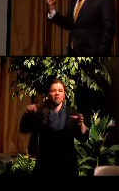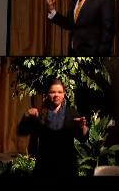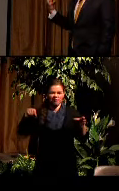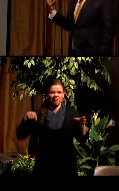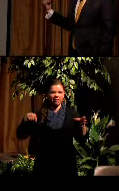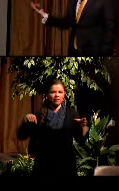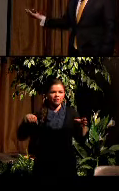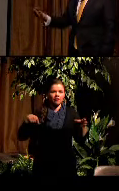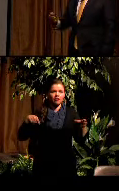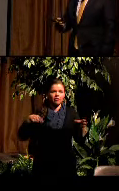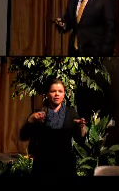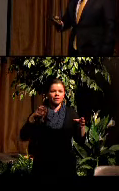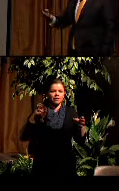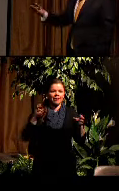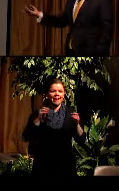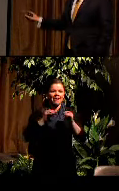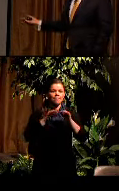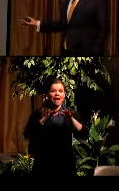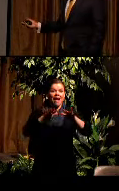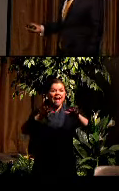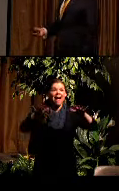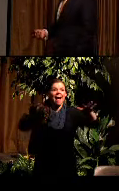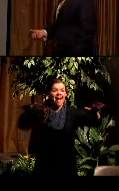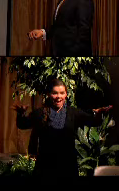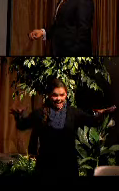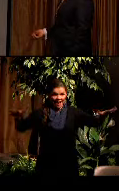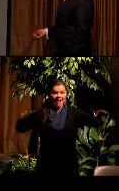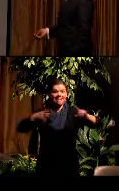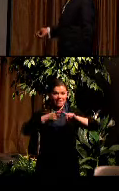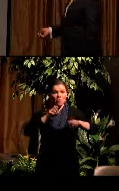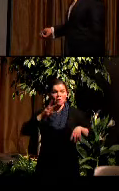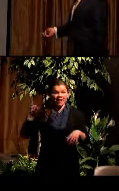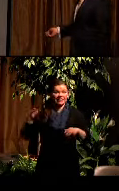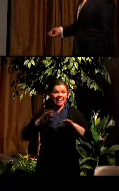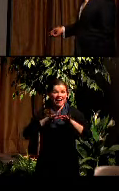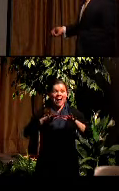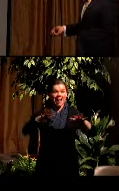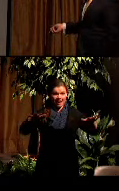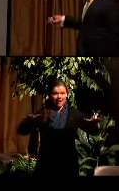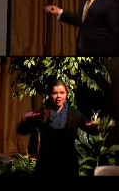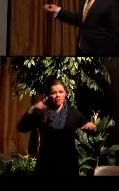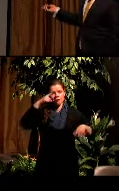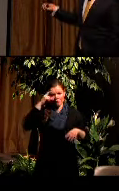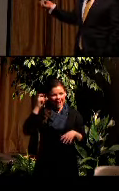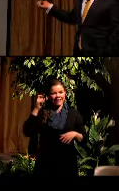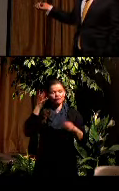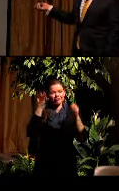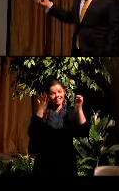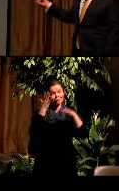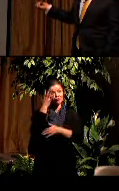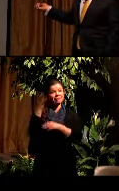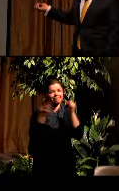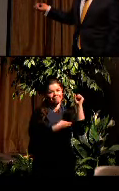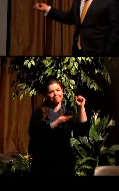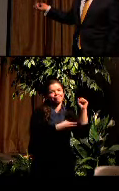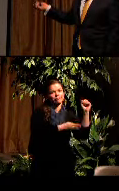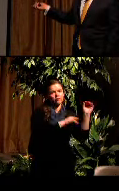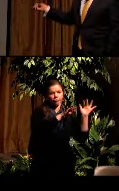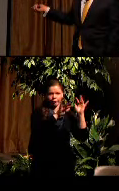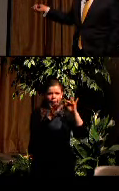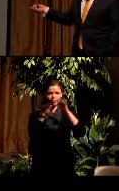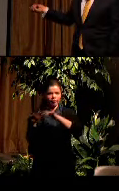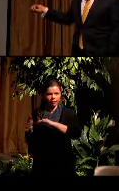expanded across the U.S. because of deforestation and the expansion of grazing and pastures, were laying eggs in Kirtland's